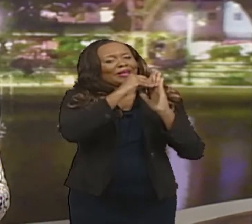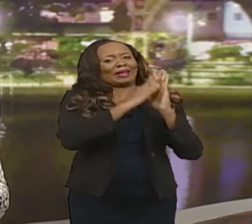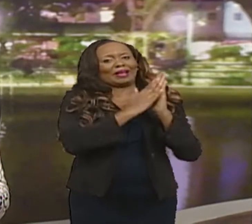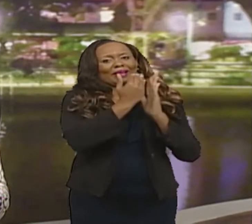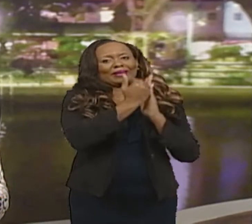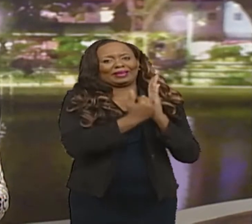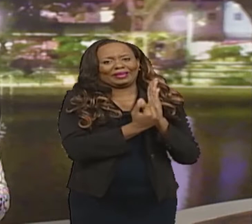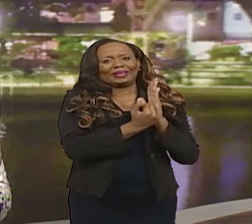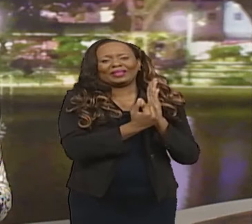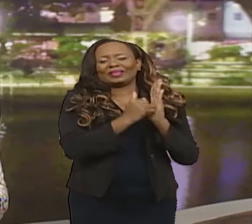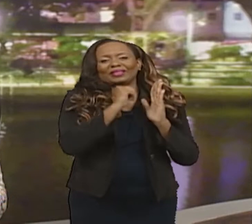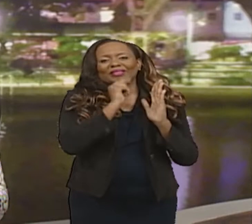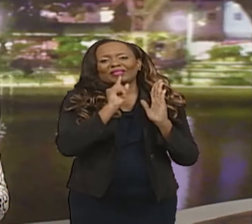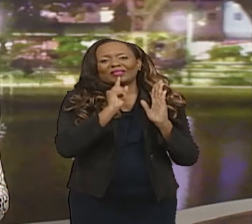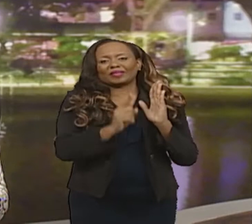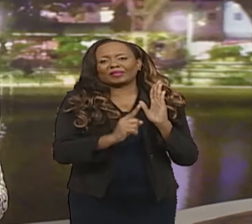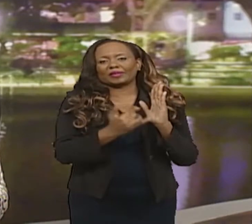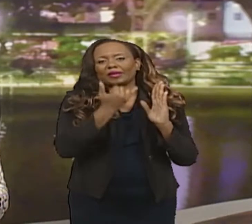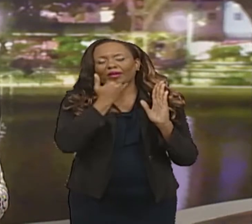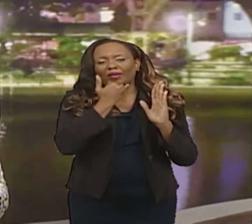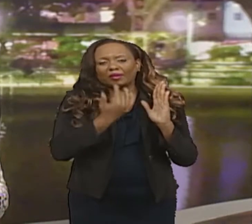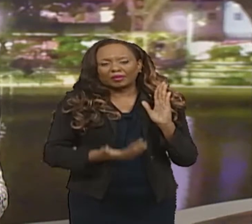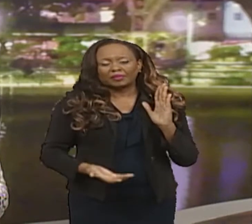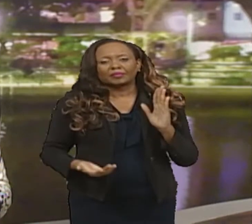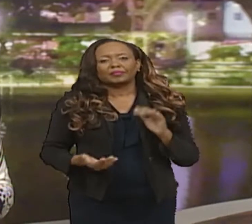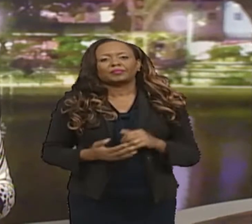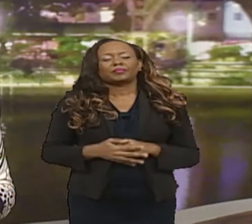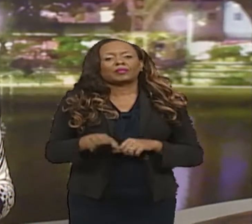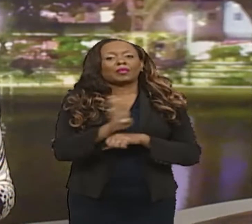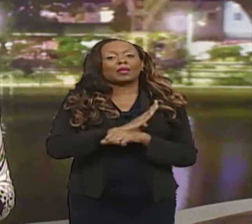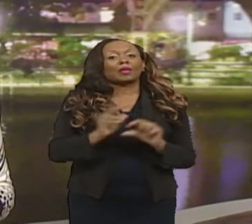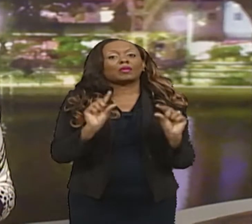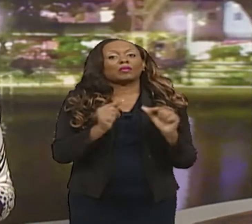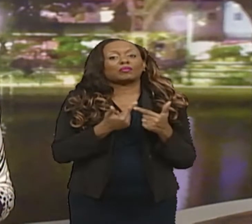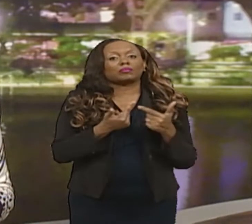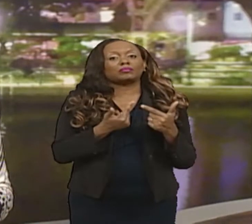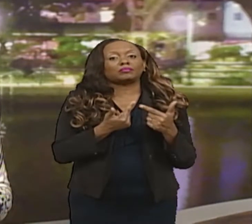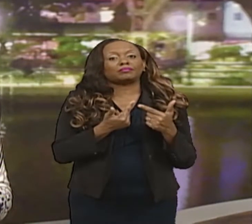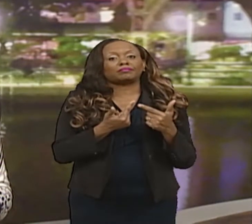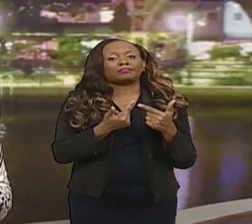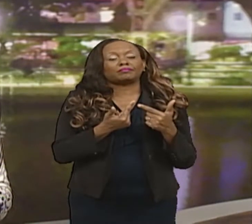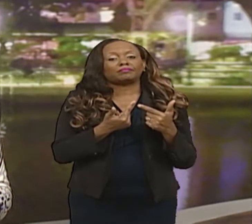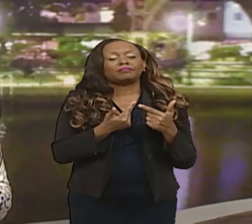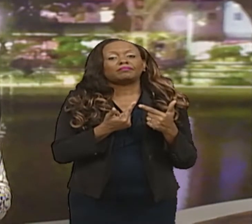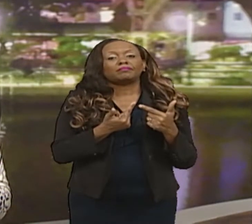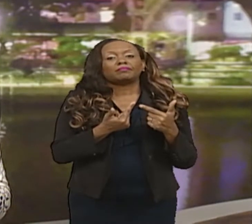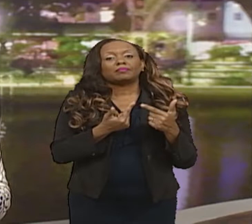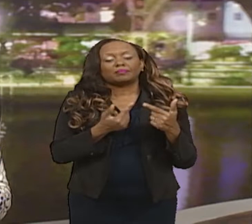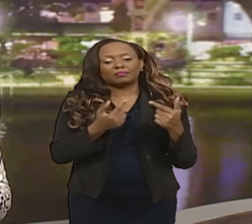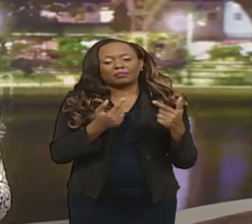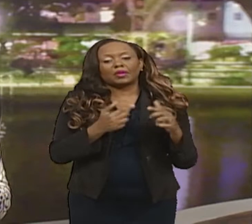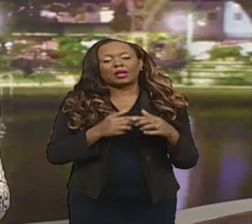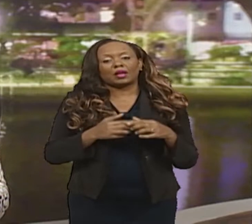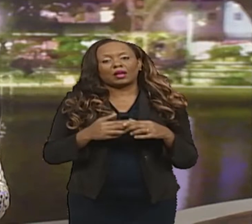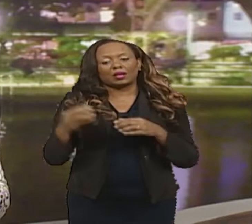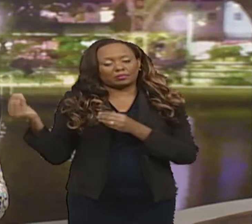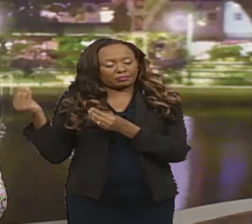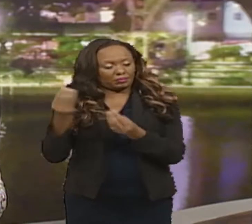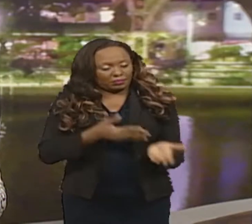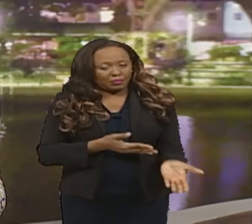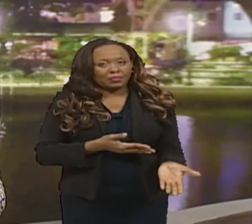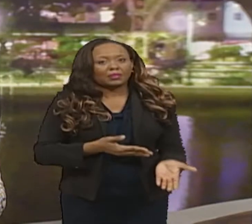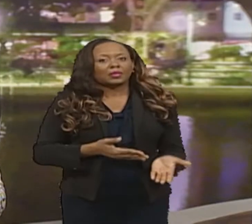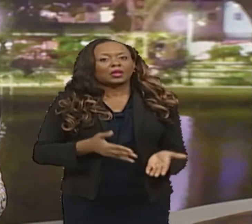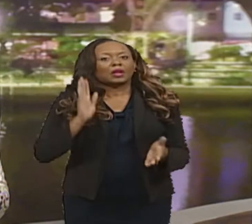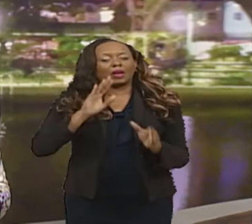as a blacklist is completely inaccurate. The Barbados delegation was also informed that a statement of clarification